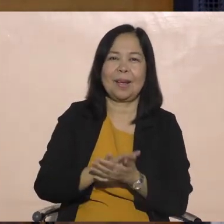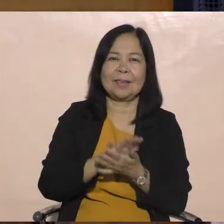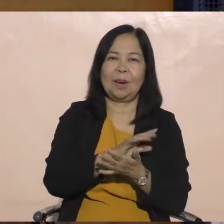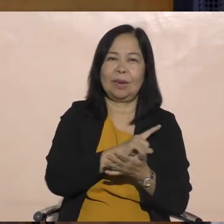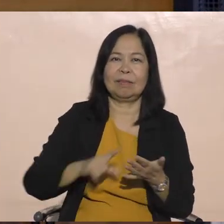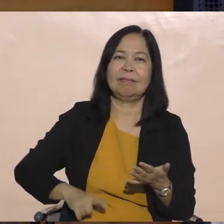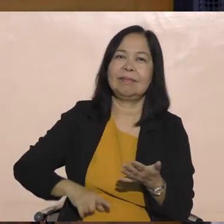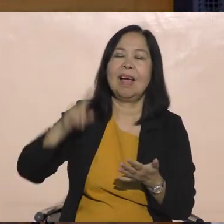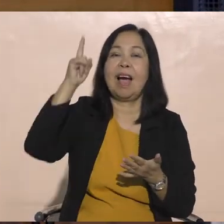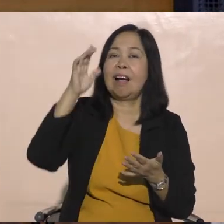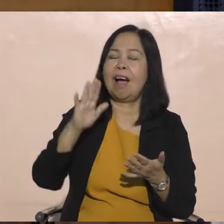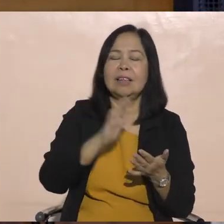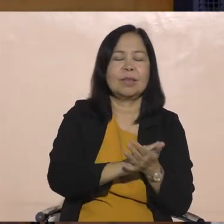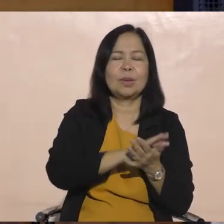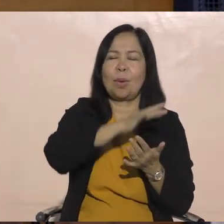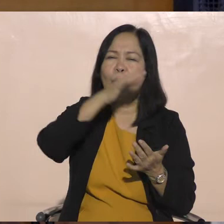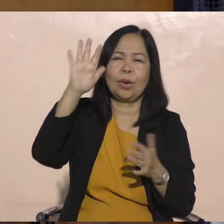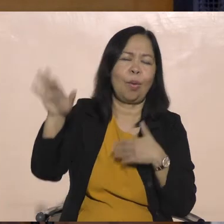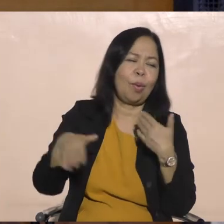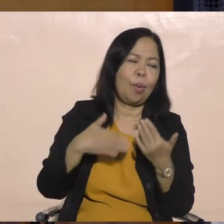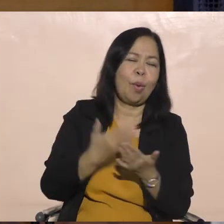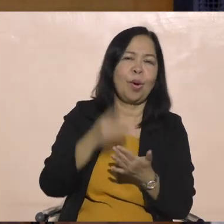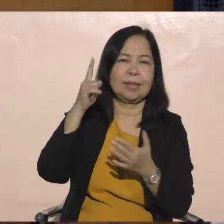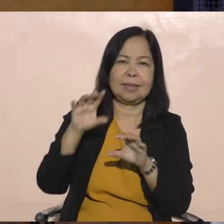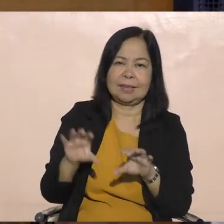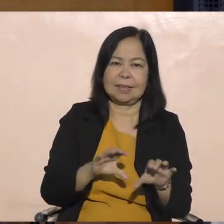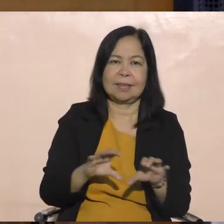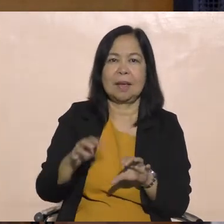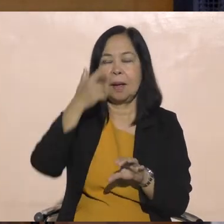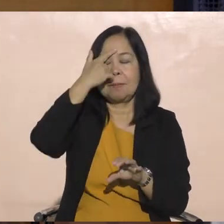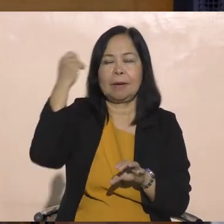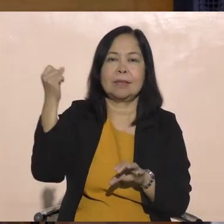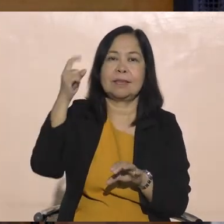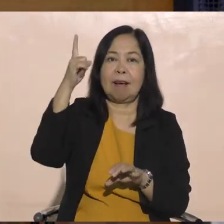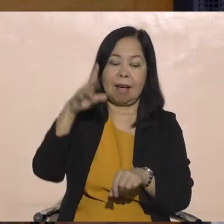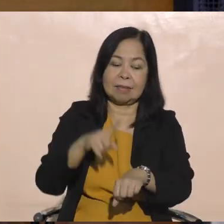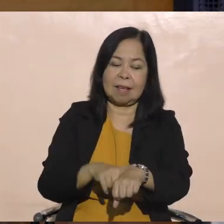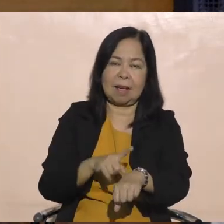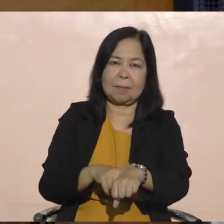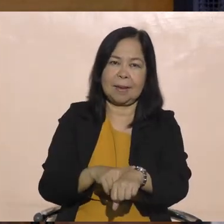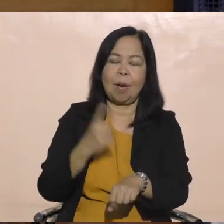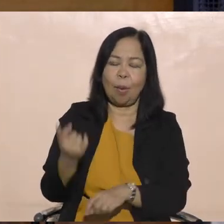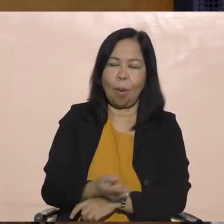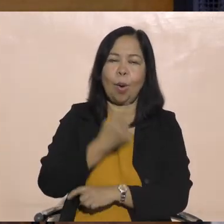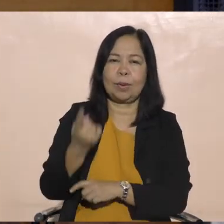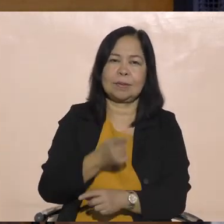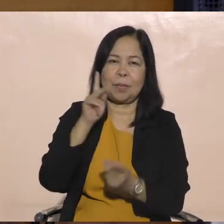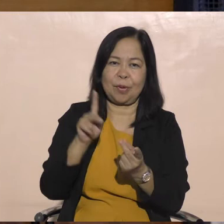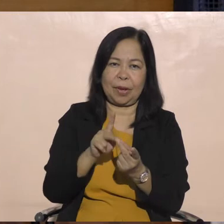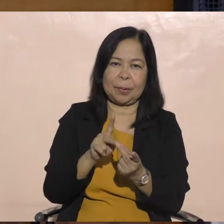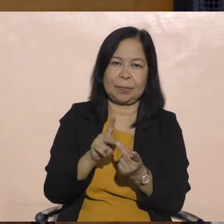ng Diyos. God is glorious in all He does. Why? Because God's timing is